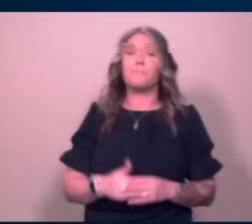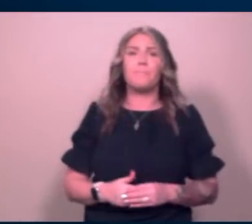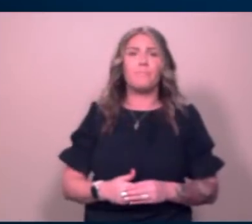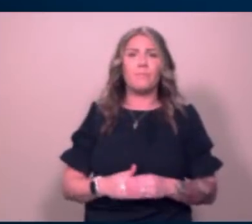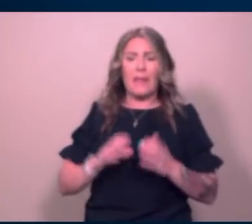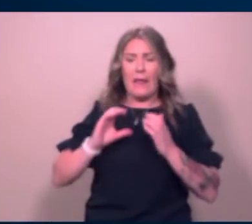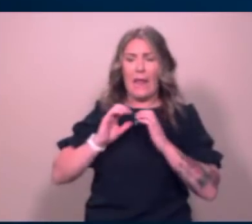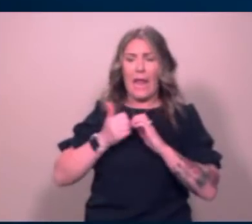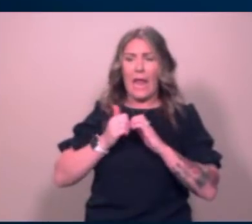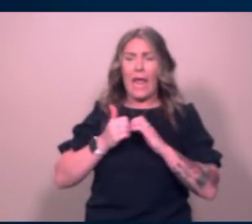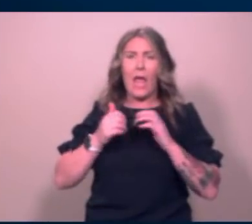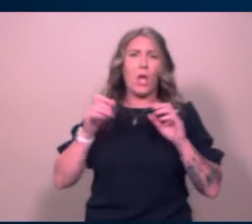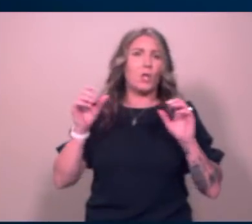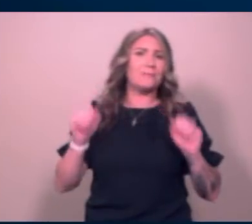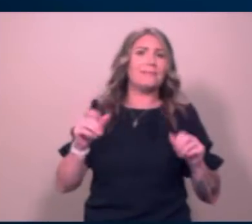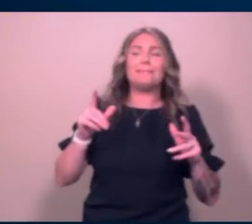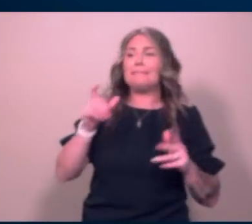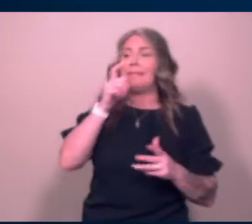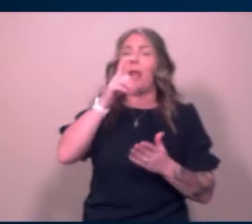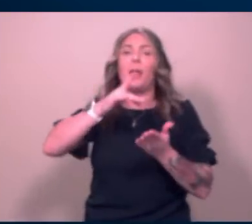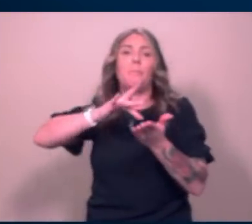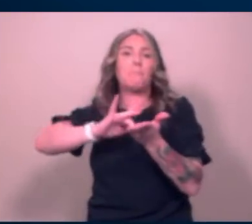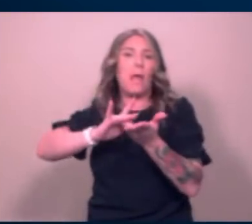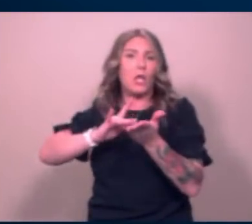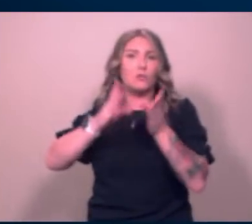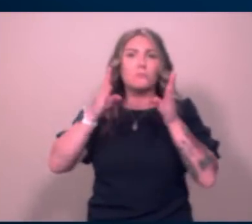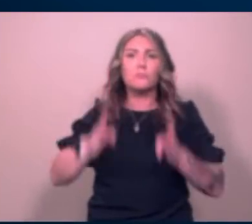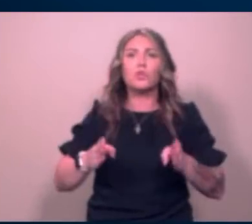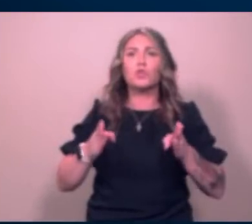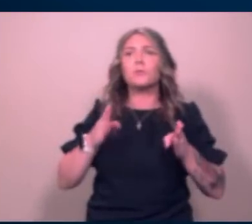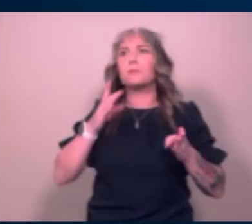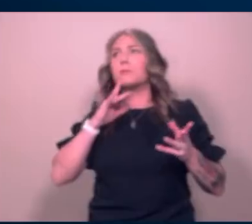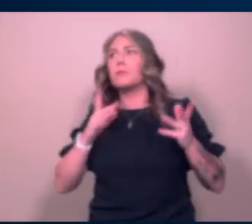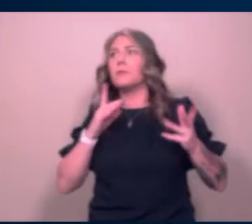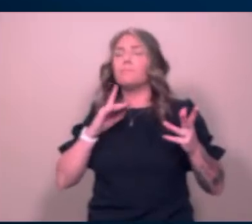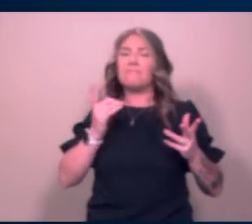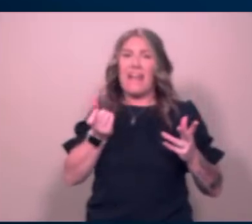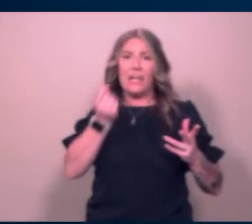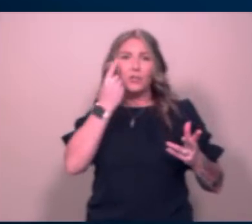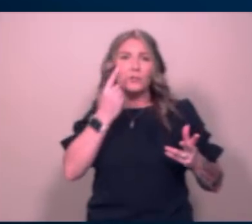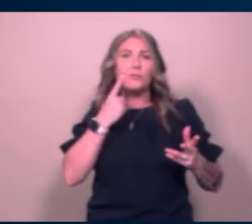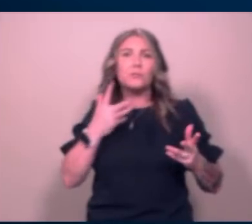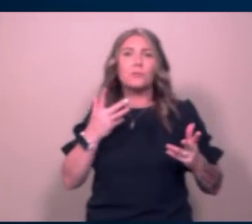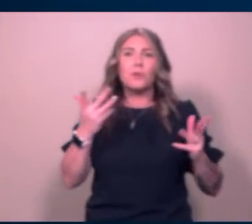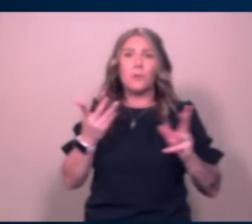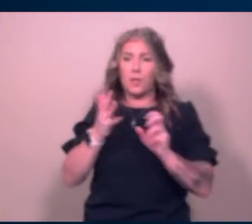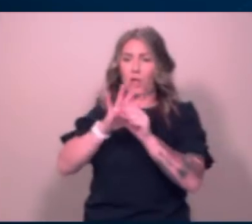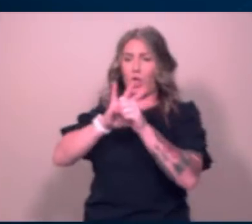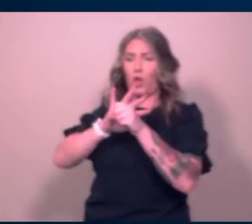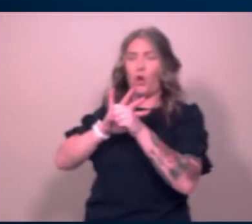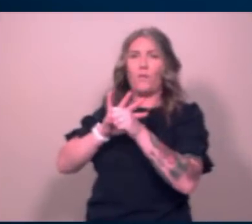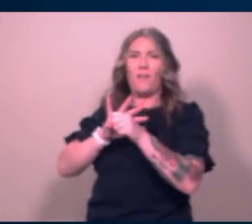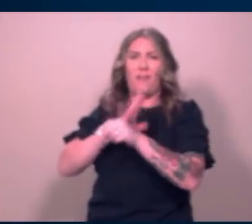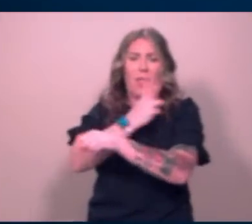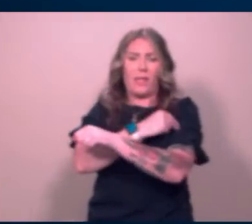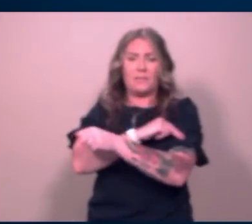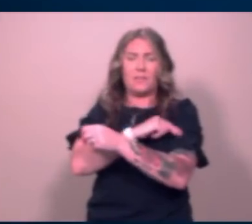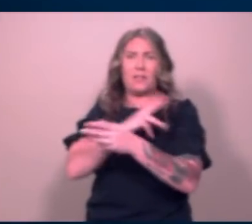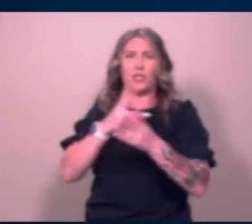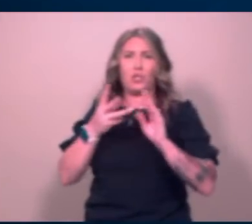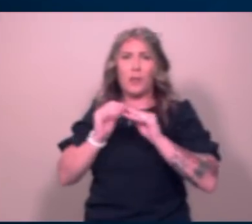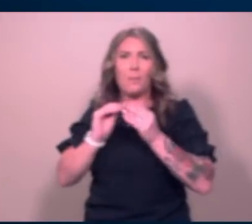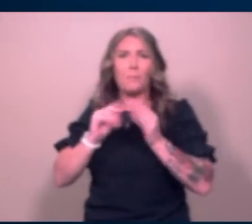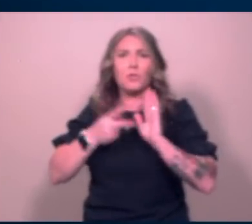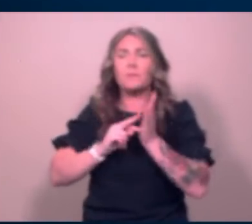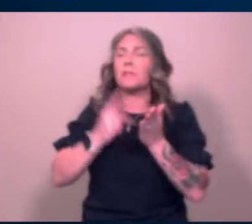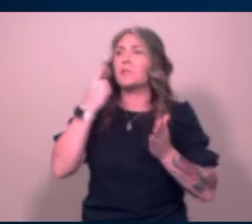a lay person, a non-medical person, interpret or understand what COVID hospitalization numbers mean?